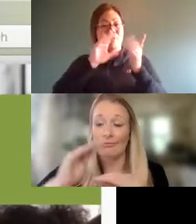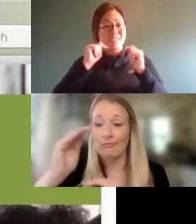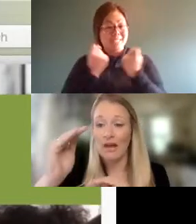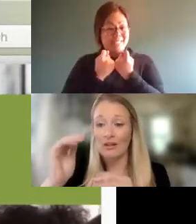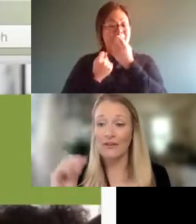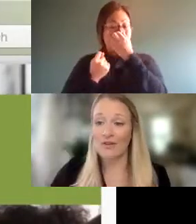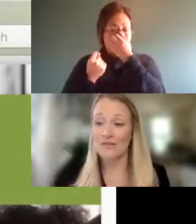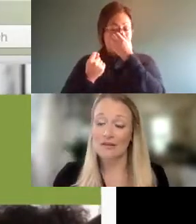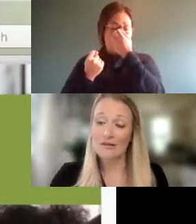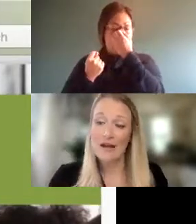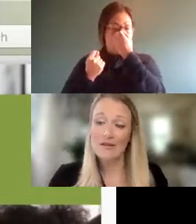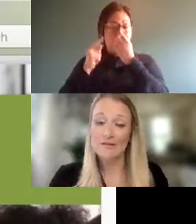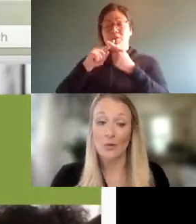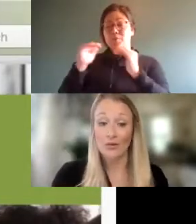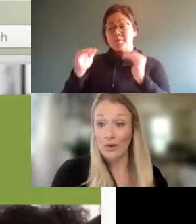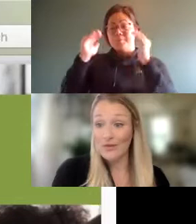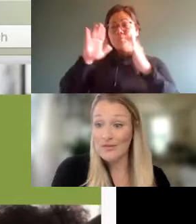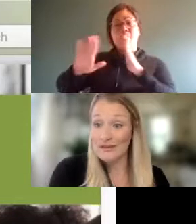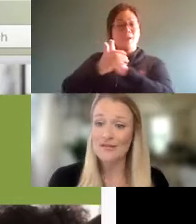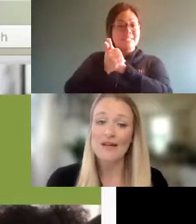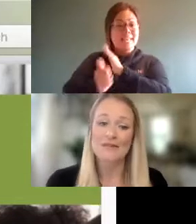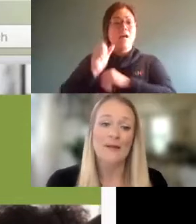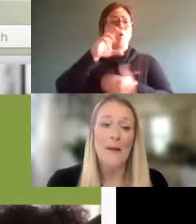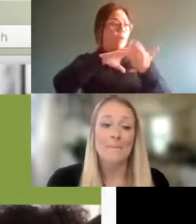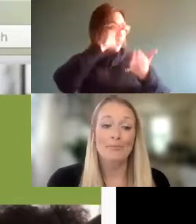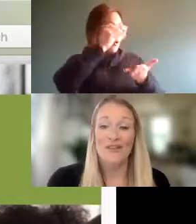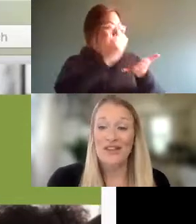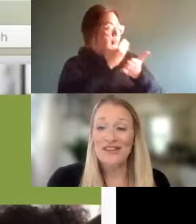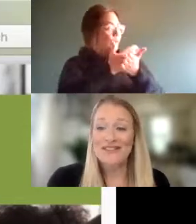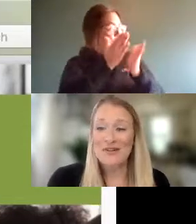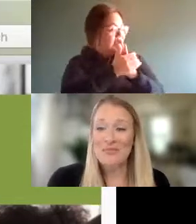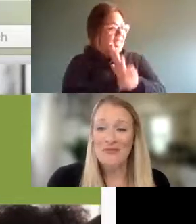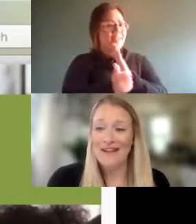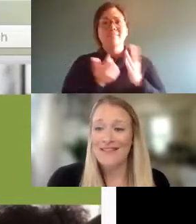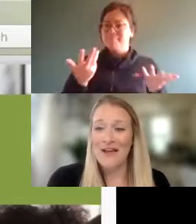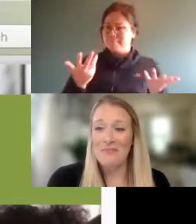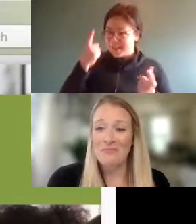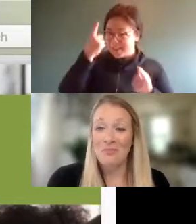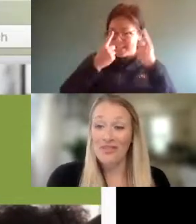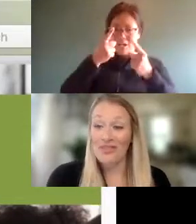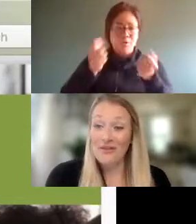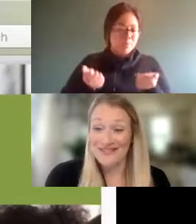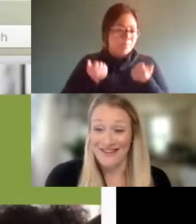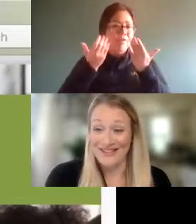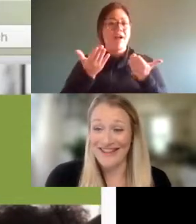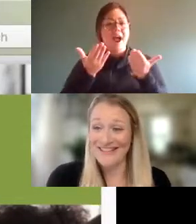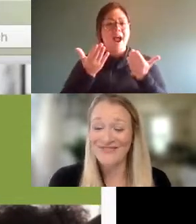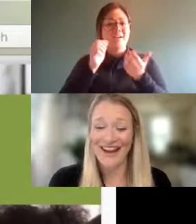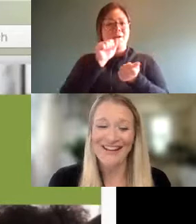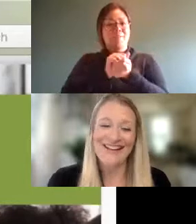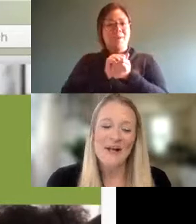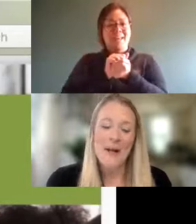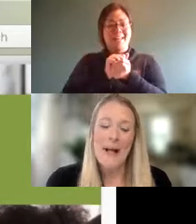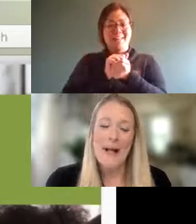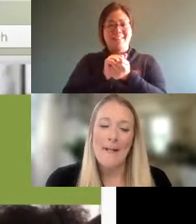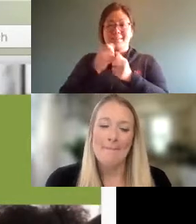to elevate their skill sets or learn new skill sets, then consider providing them with those skill sets,